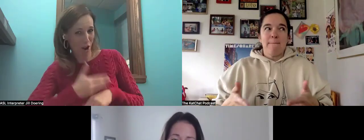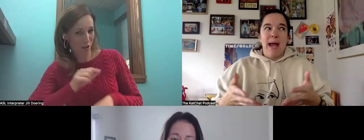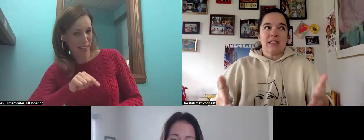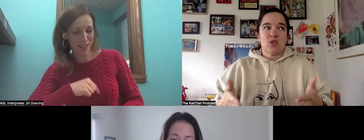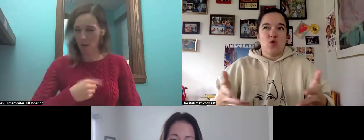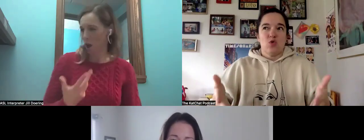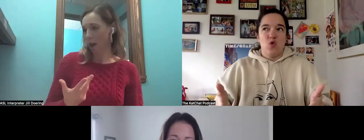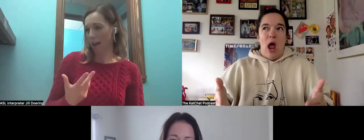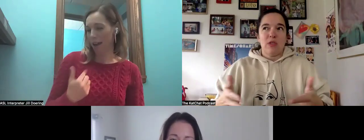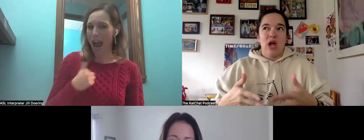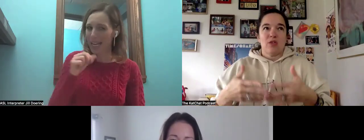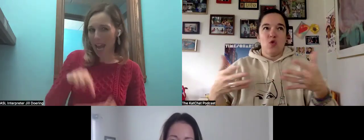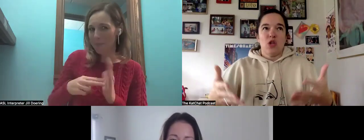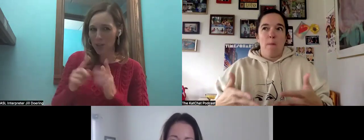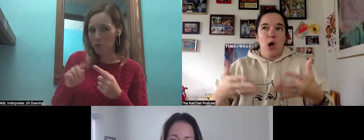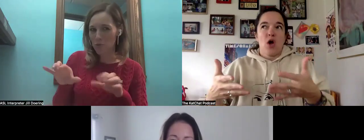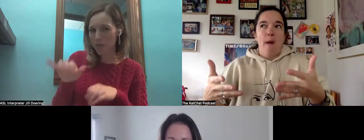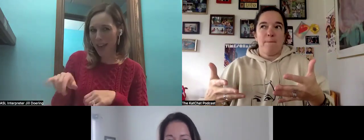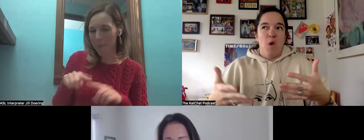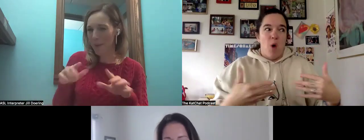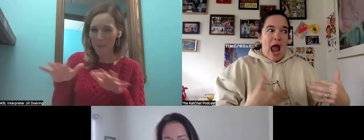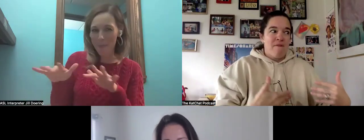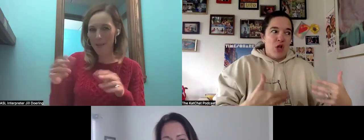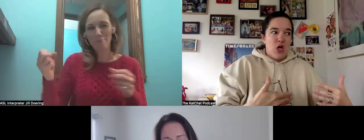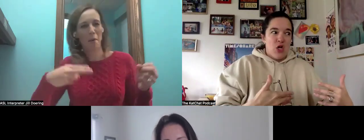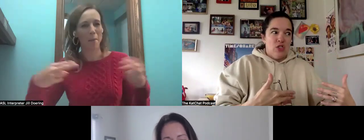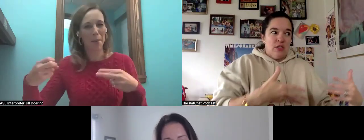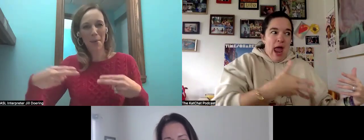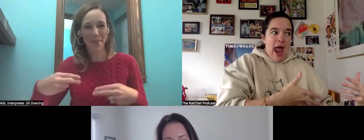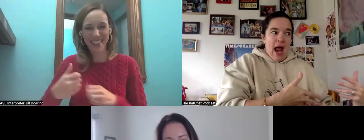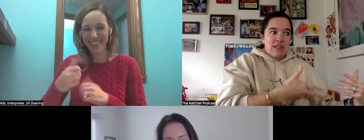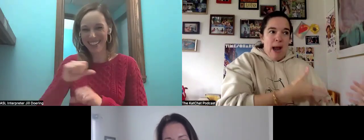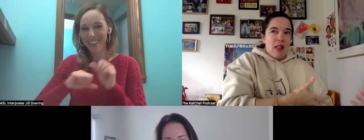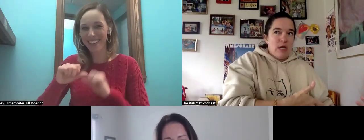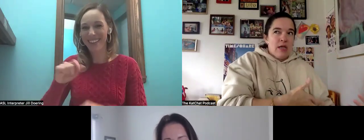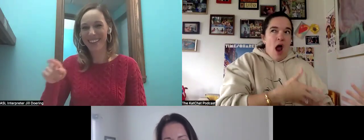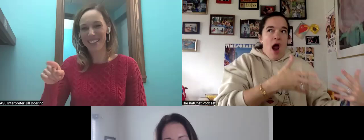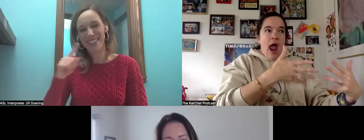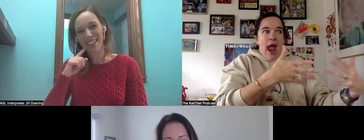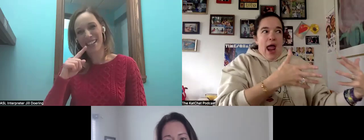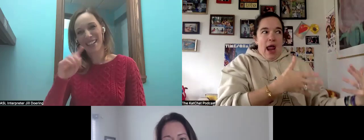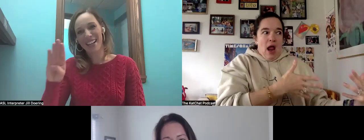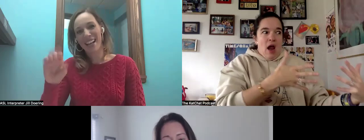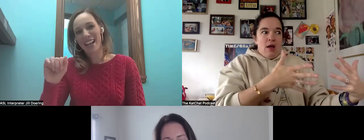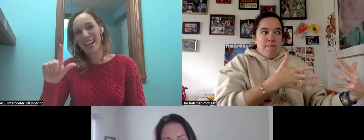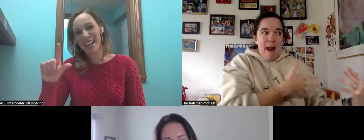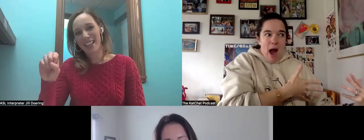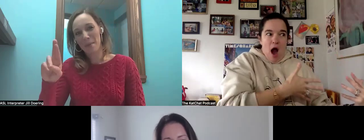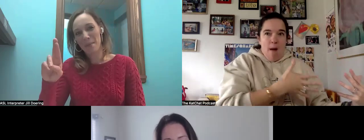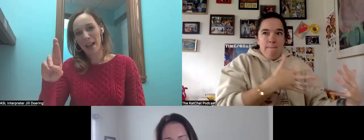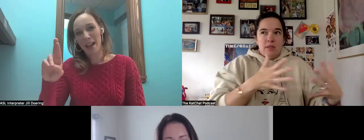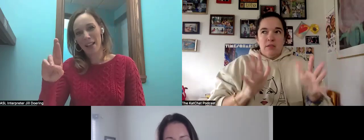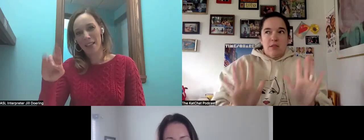was not meant to do. I was trying to perk up from what I learned at the ballerina and